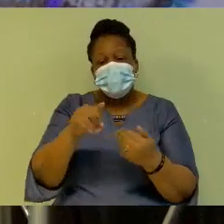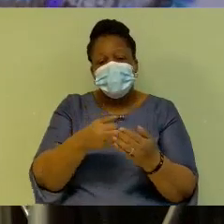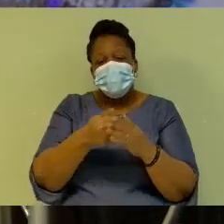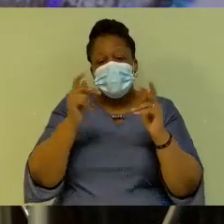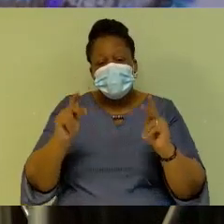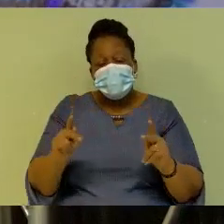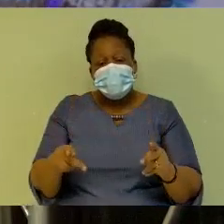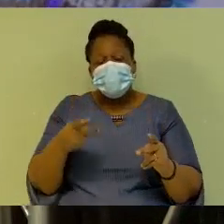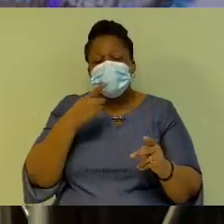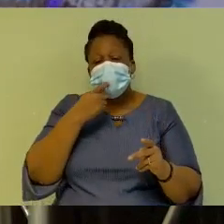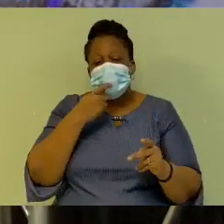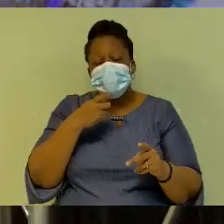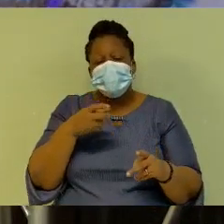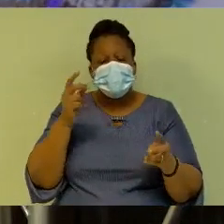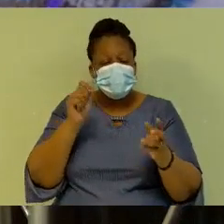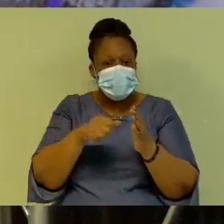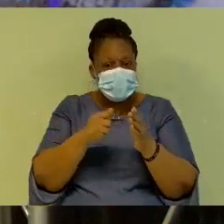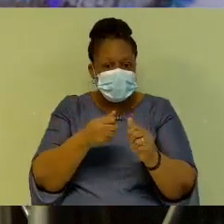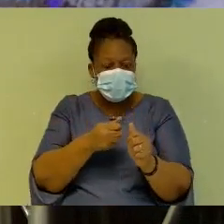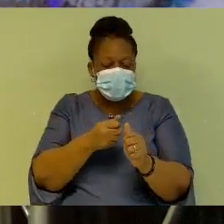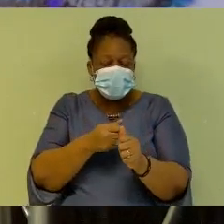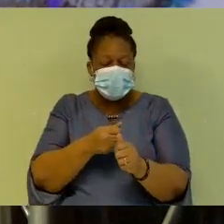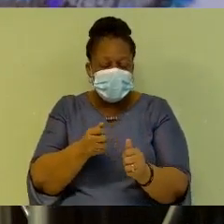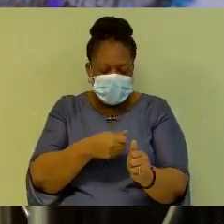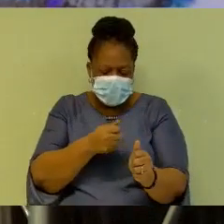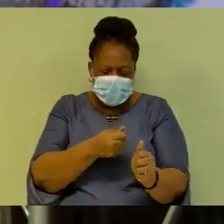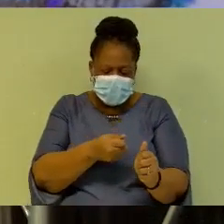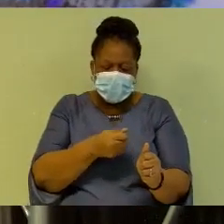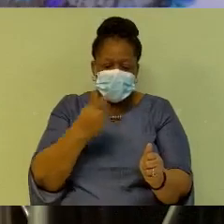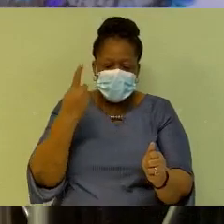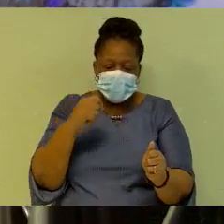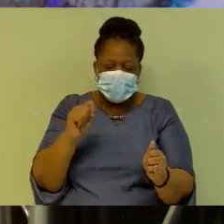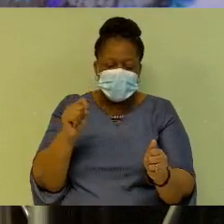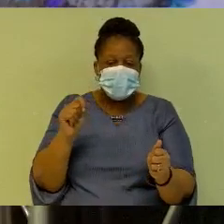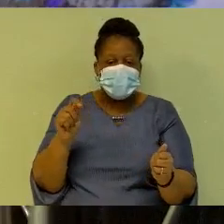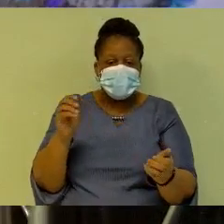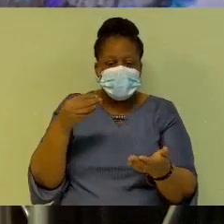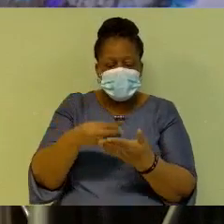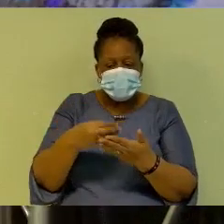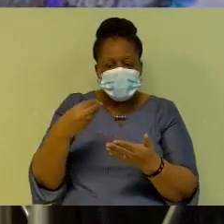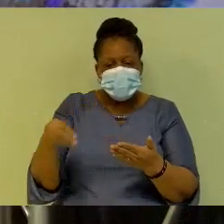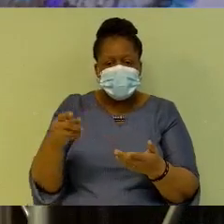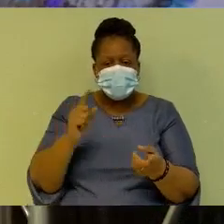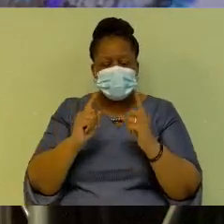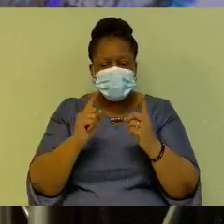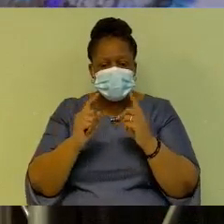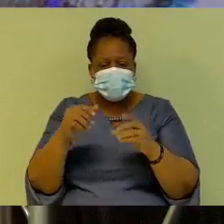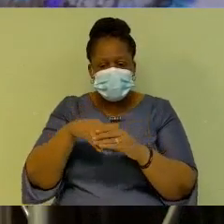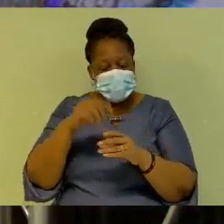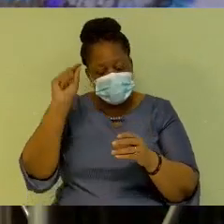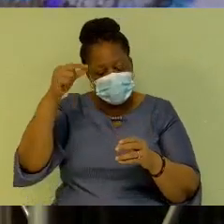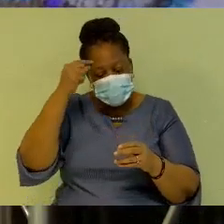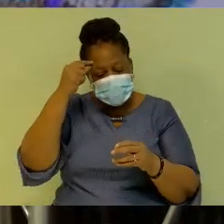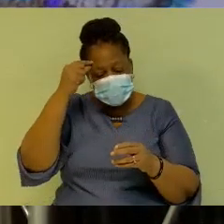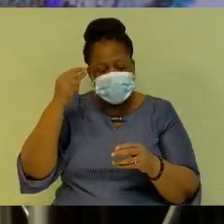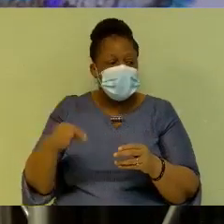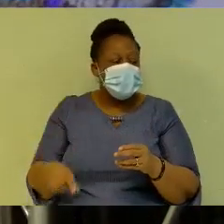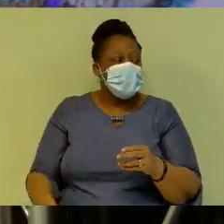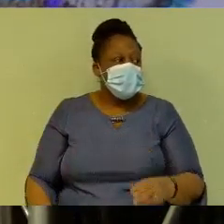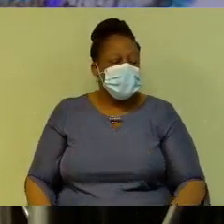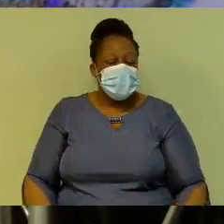have followed the 2020 budget debate in Parliament in December 2019 may have recalled that in my own